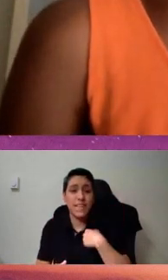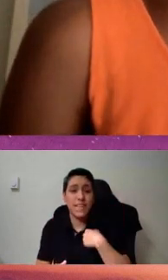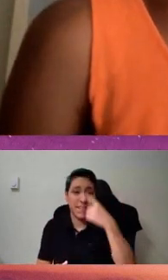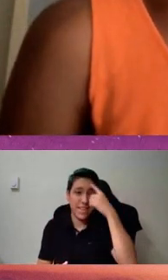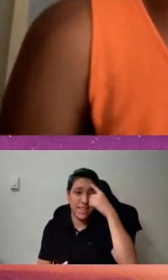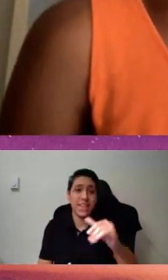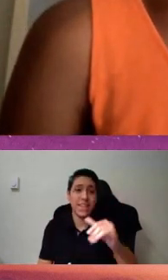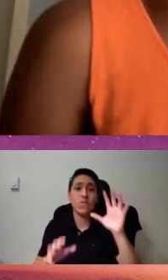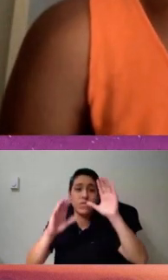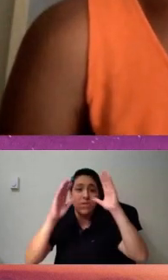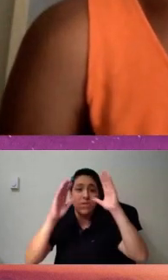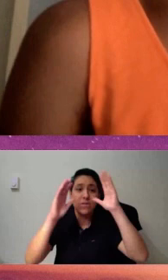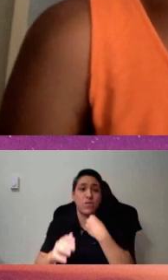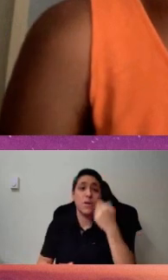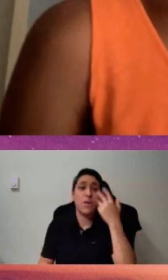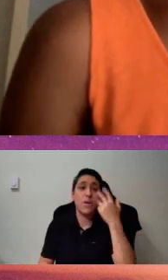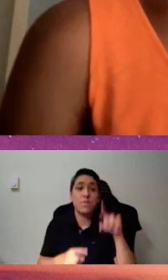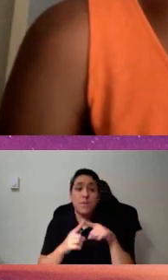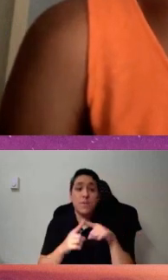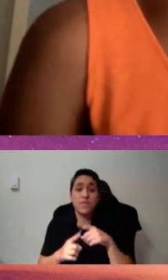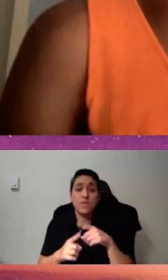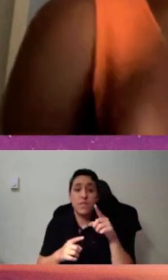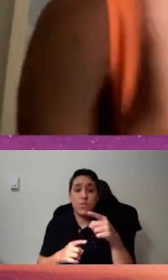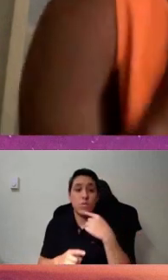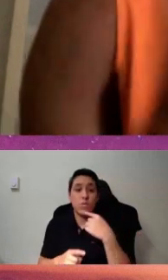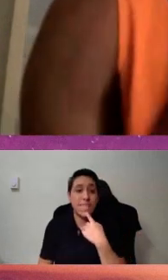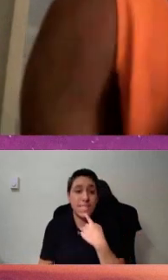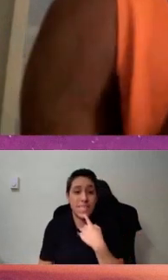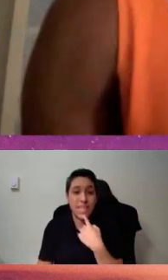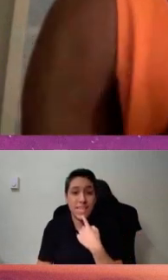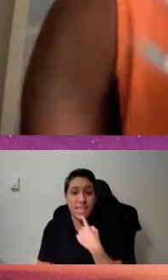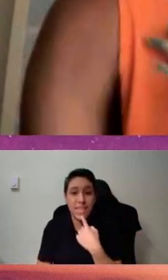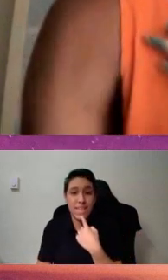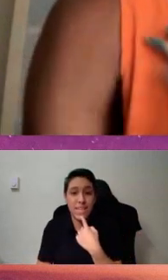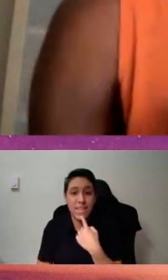were speaking to everyone else, you were also speaking to my heart.